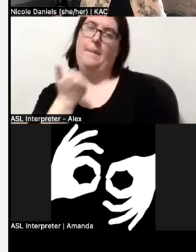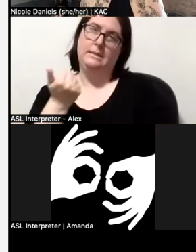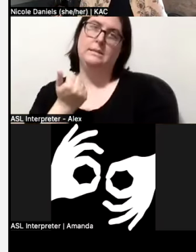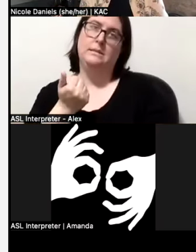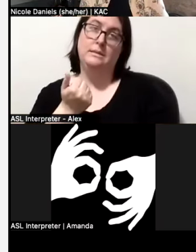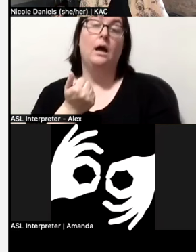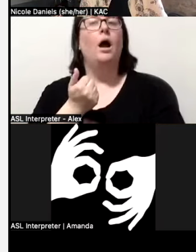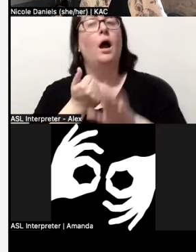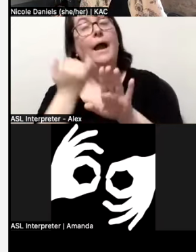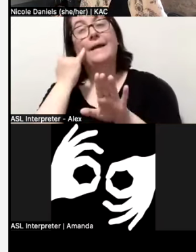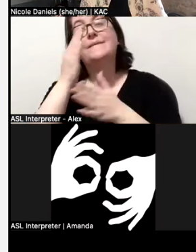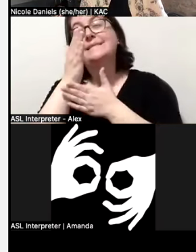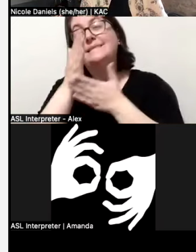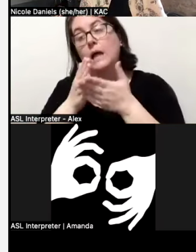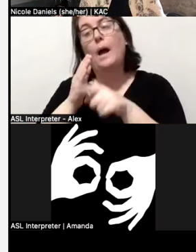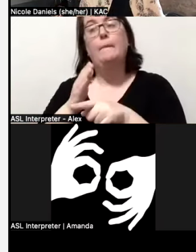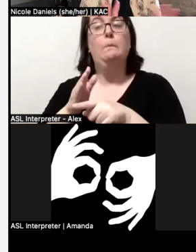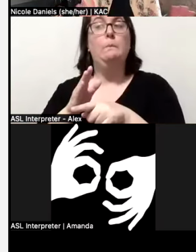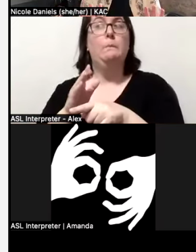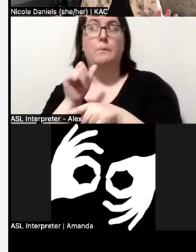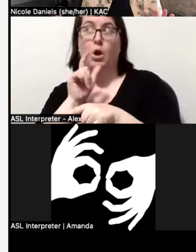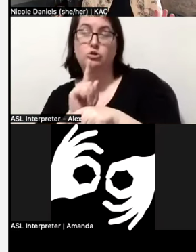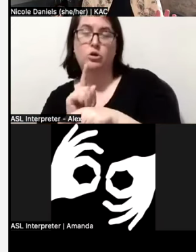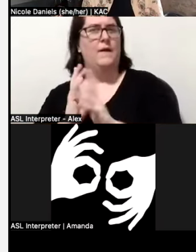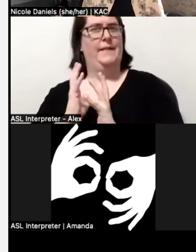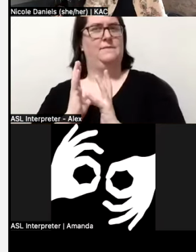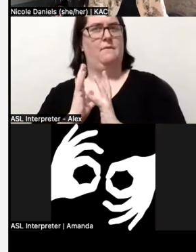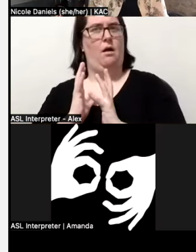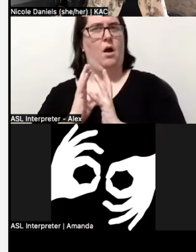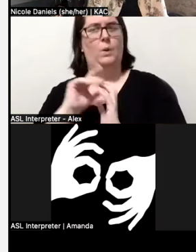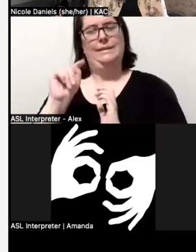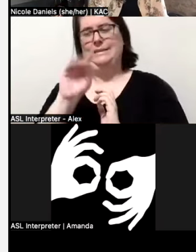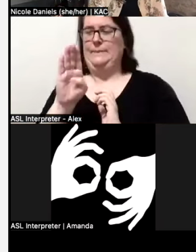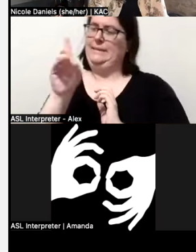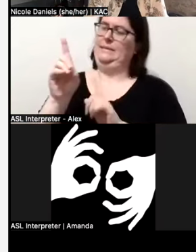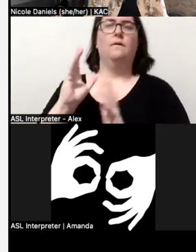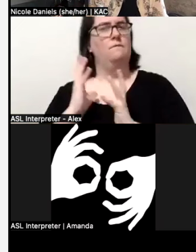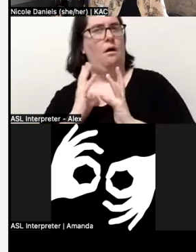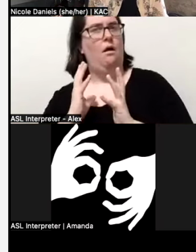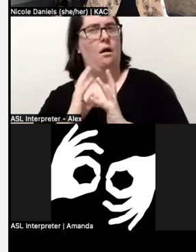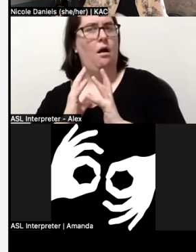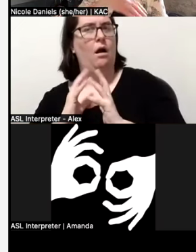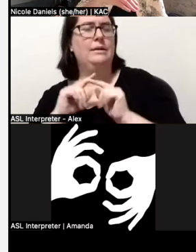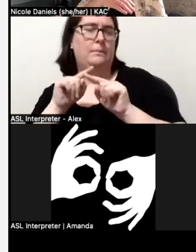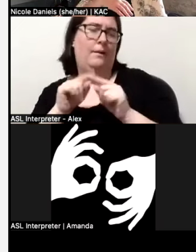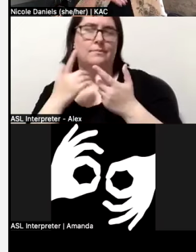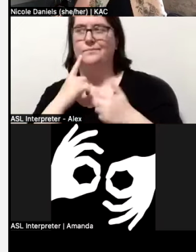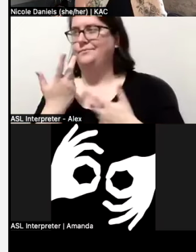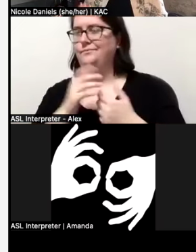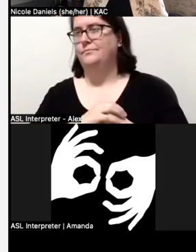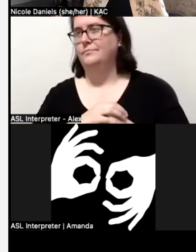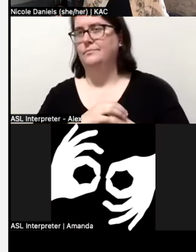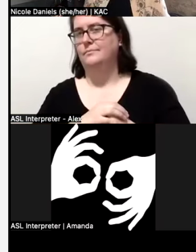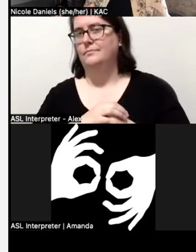for aspects of your programming to be in that to be determined stage, especially if you have something like, for example,